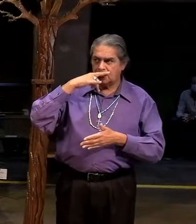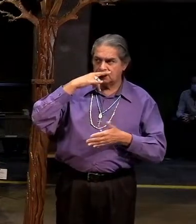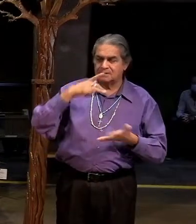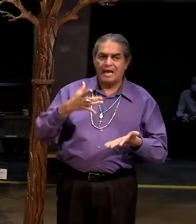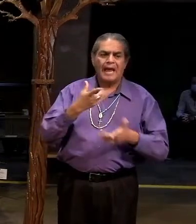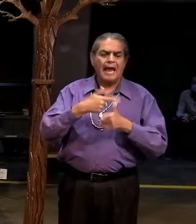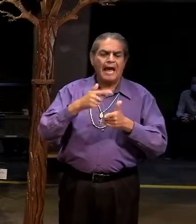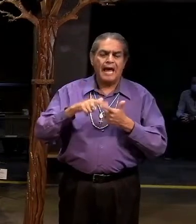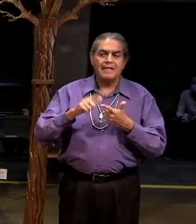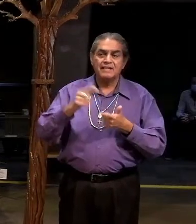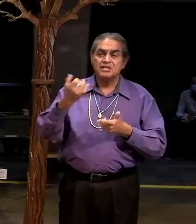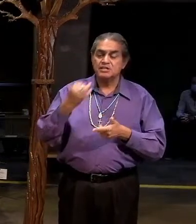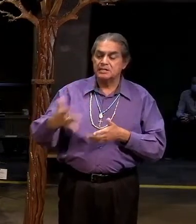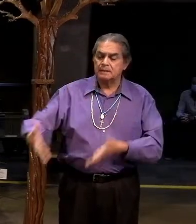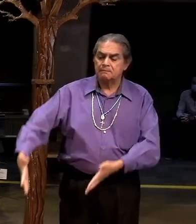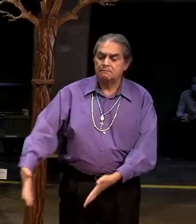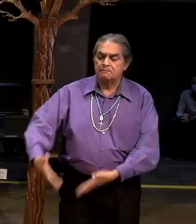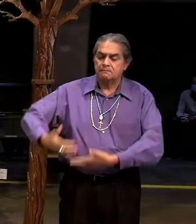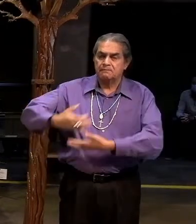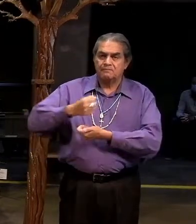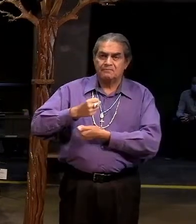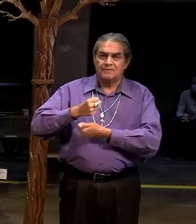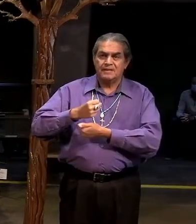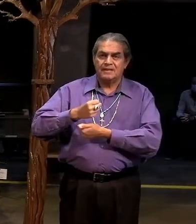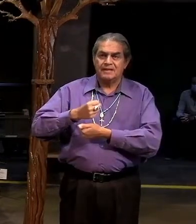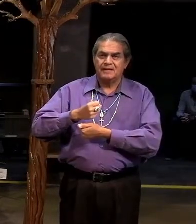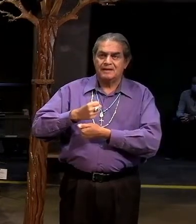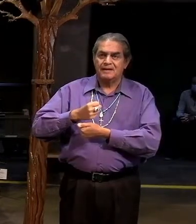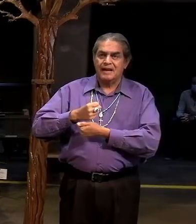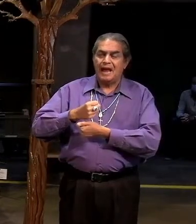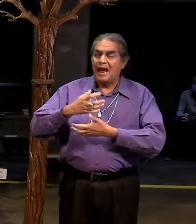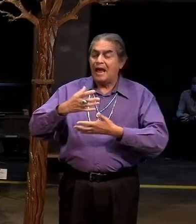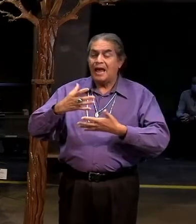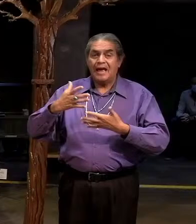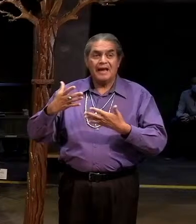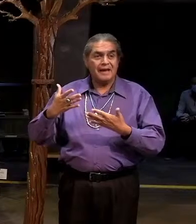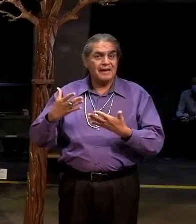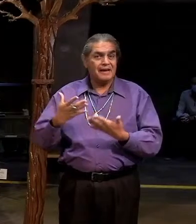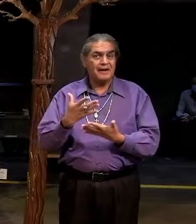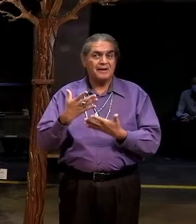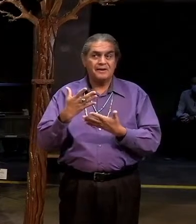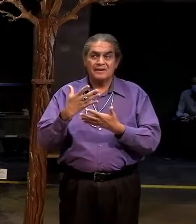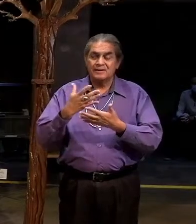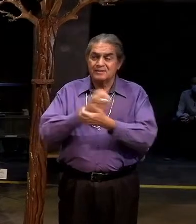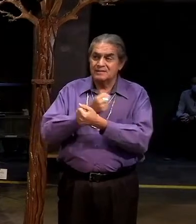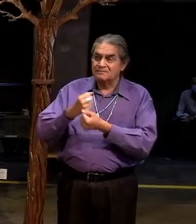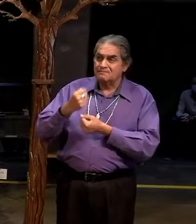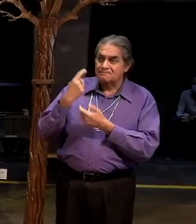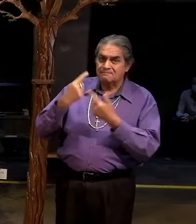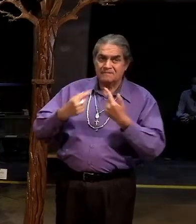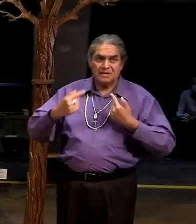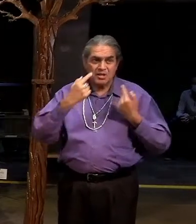And then she picked him up in her arms, and his tears and her tears mingled together.